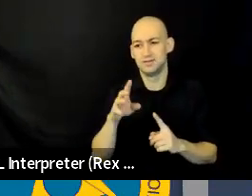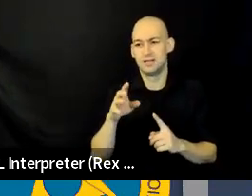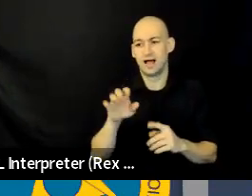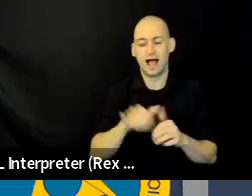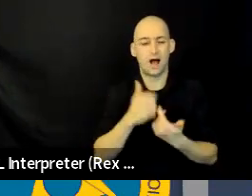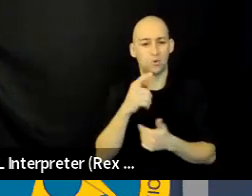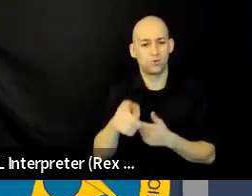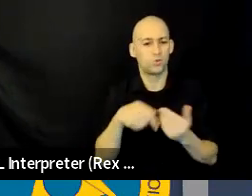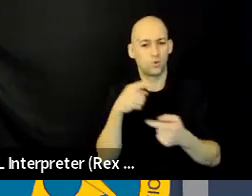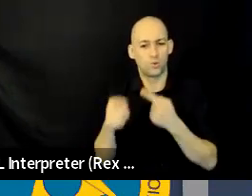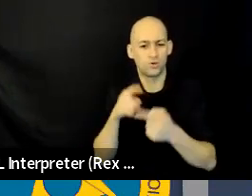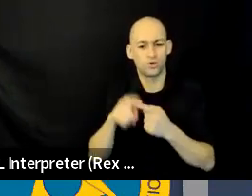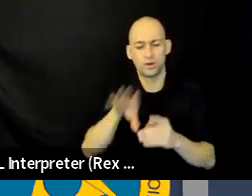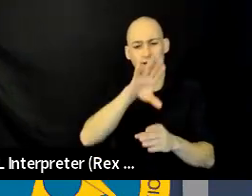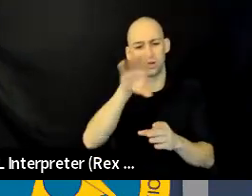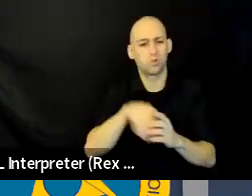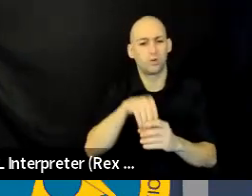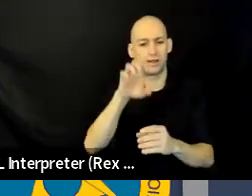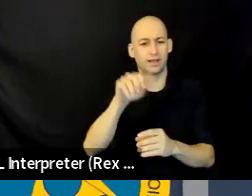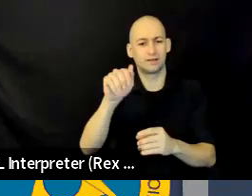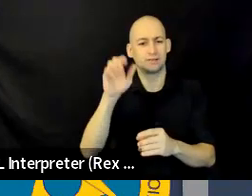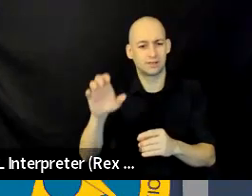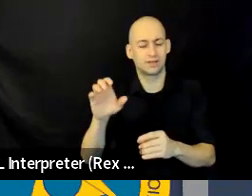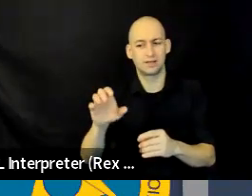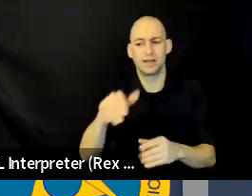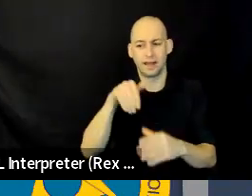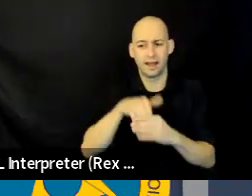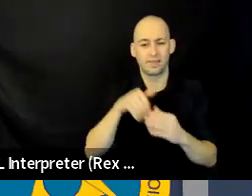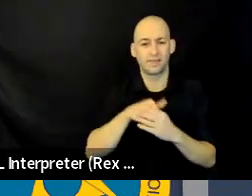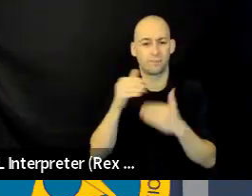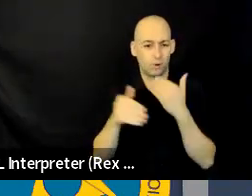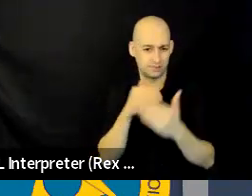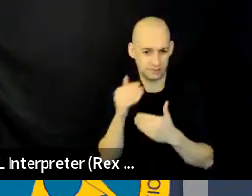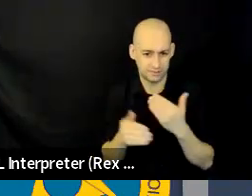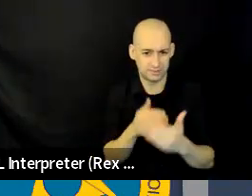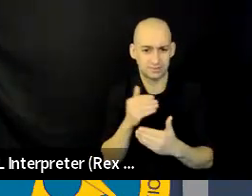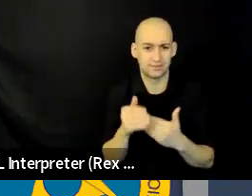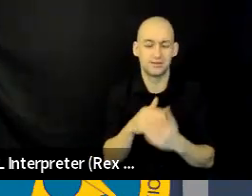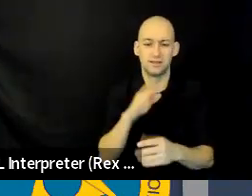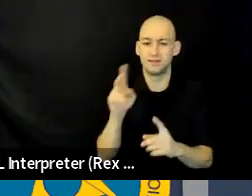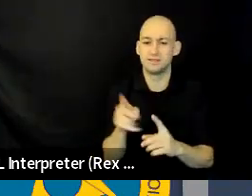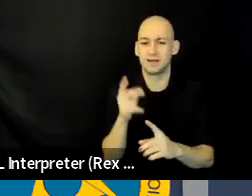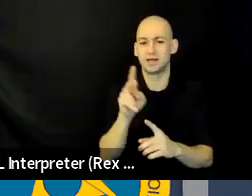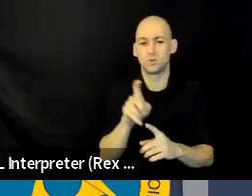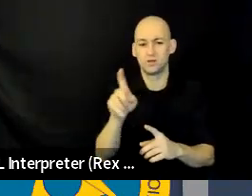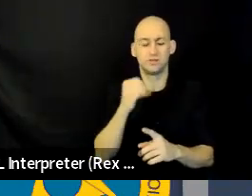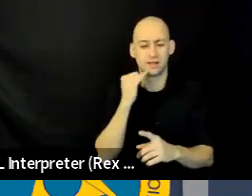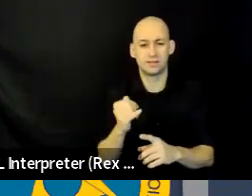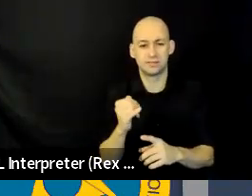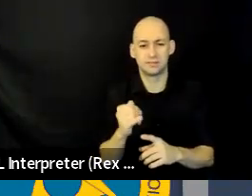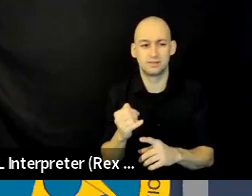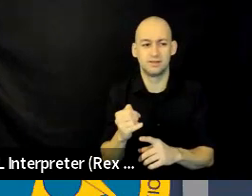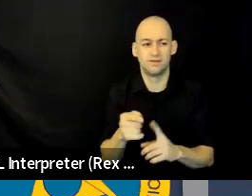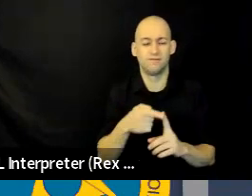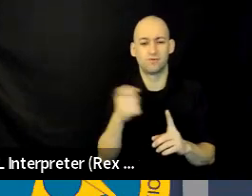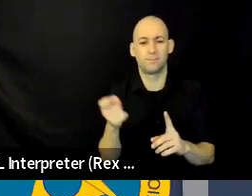to include EAC in this process. And then the second question is